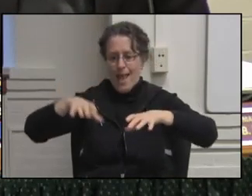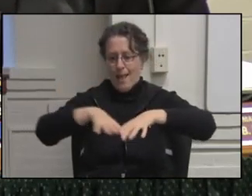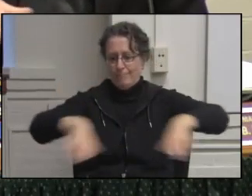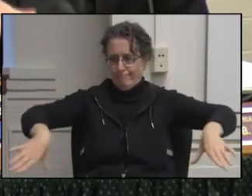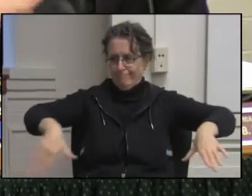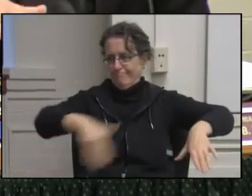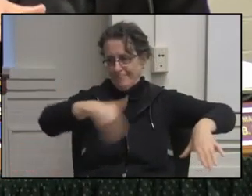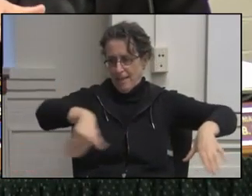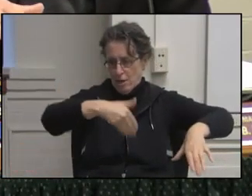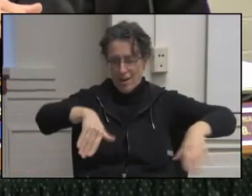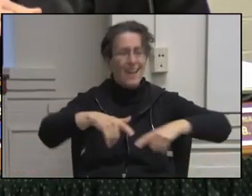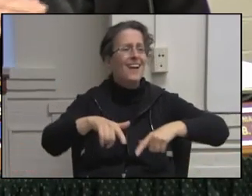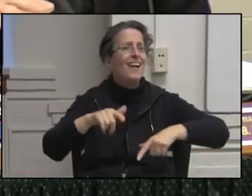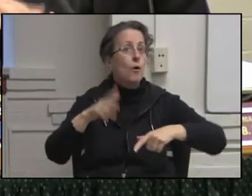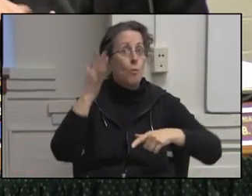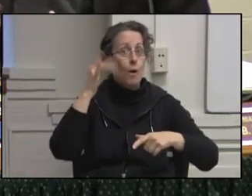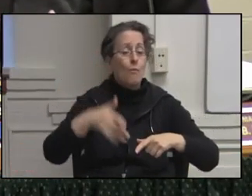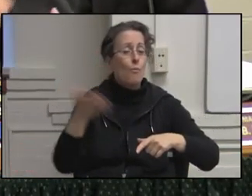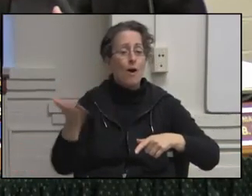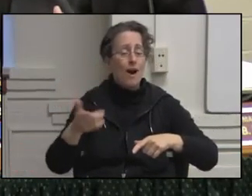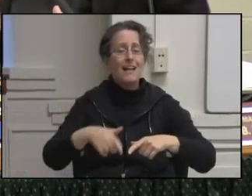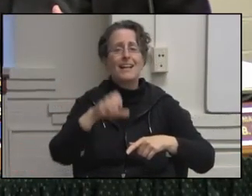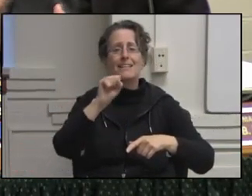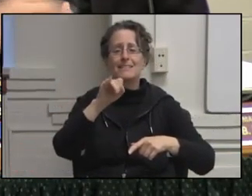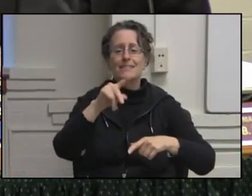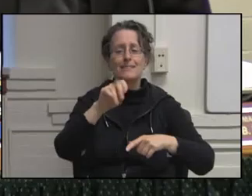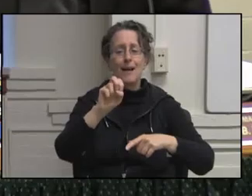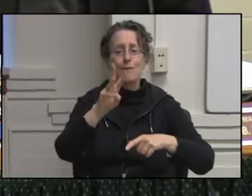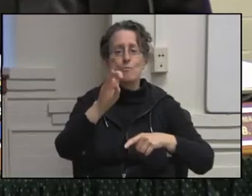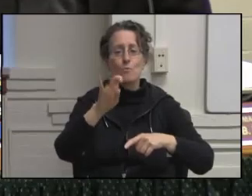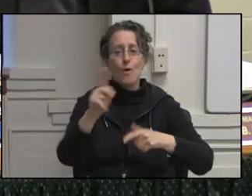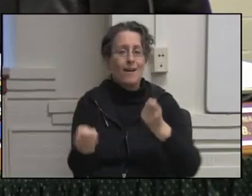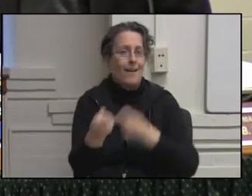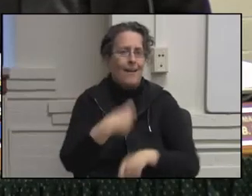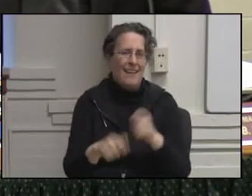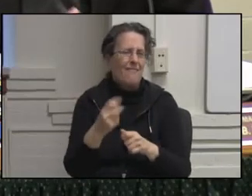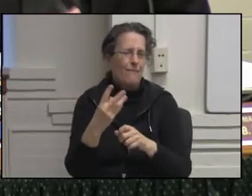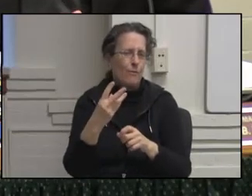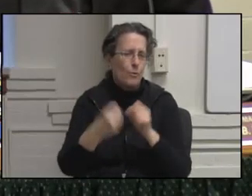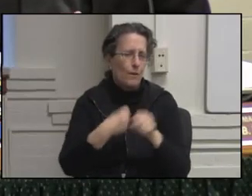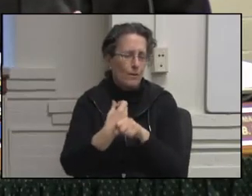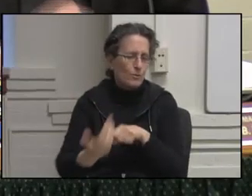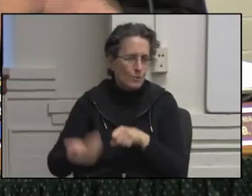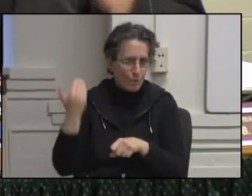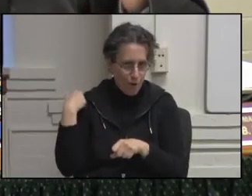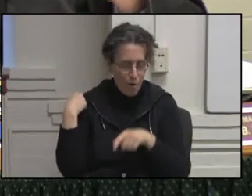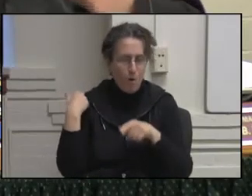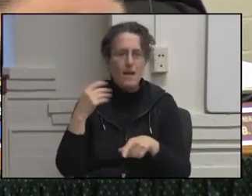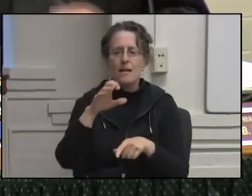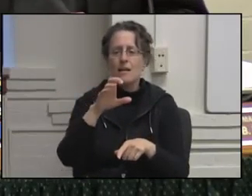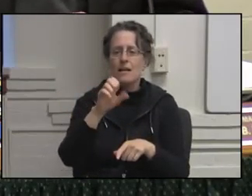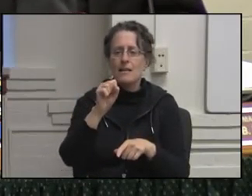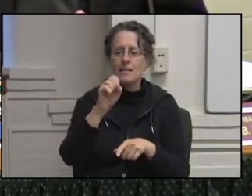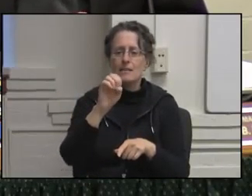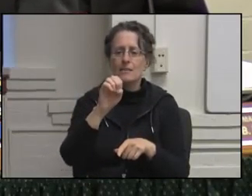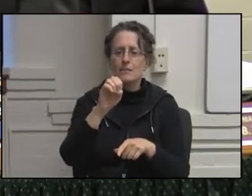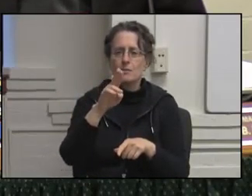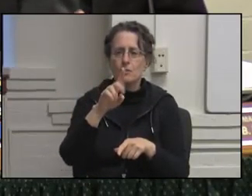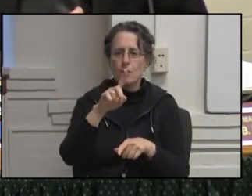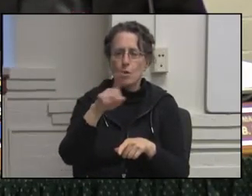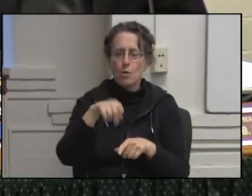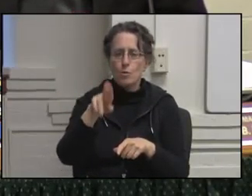actually did the sidewalk project that is in that, you know, on that east side of Main Street a couple of summers ago. And has done extensive work for the